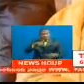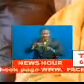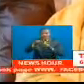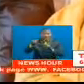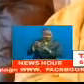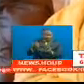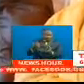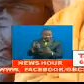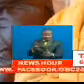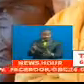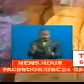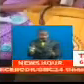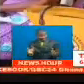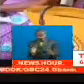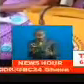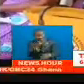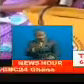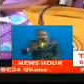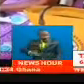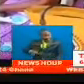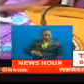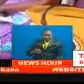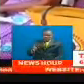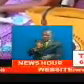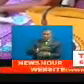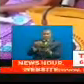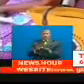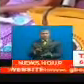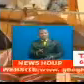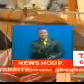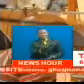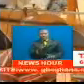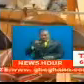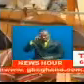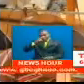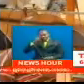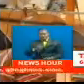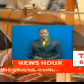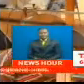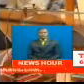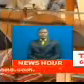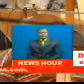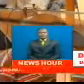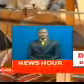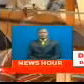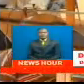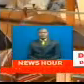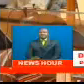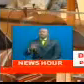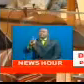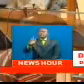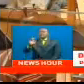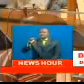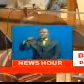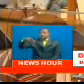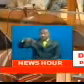objective. She advised beneficiaries of the program to use the grant for its intended purposes. LEAP has increased school enrollment